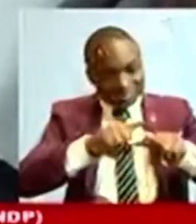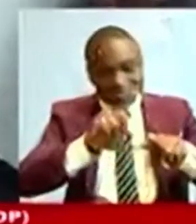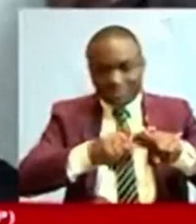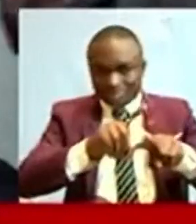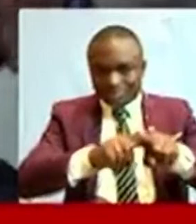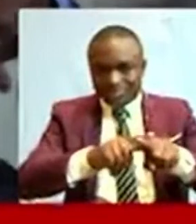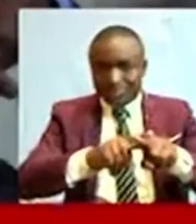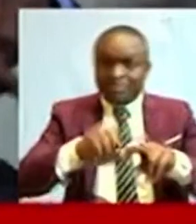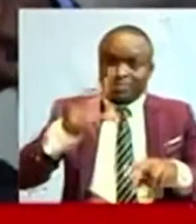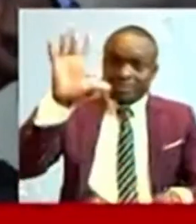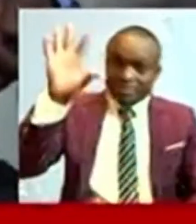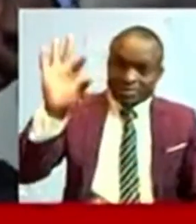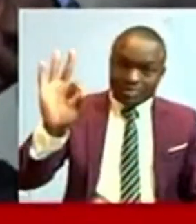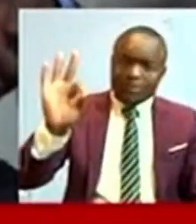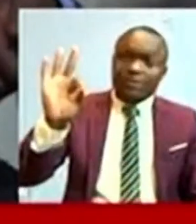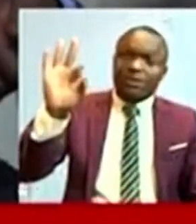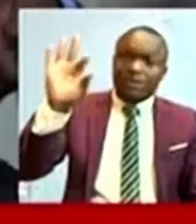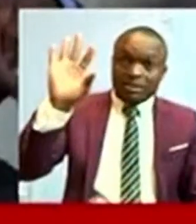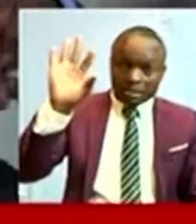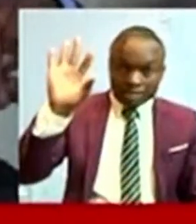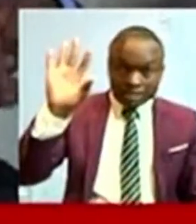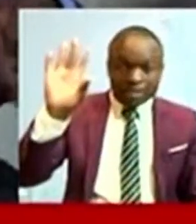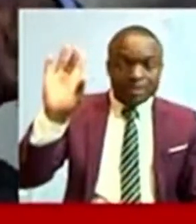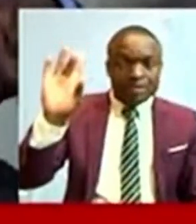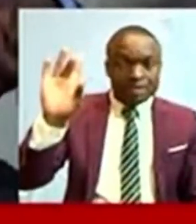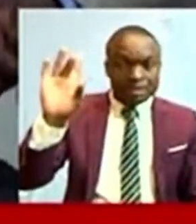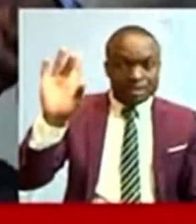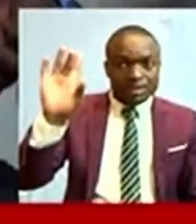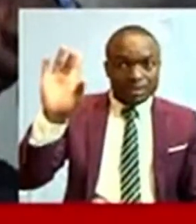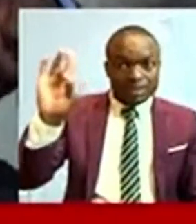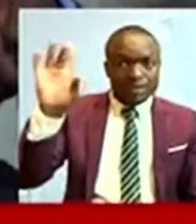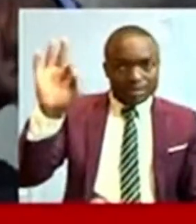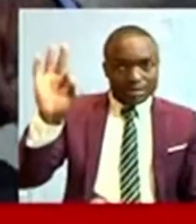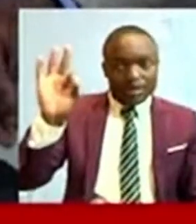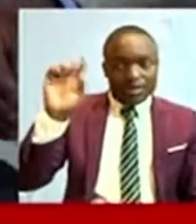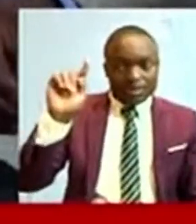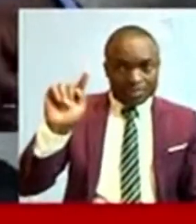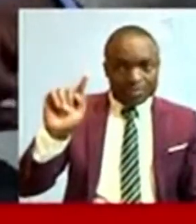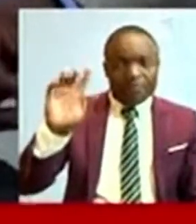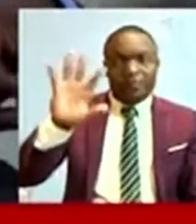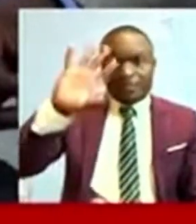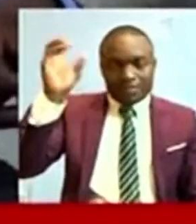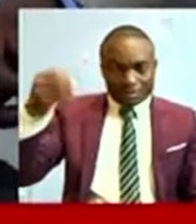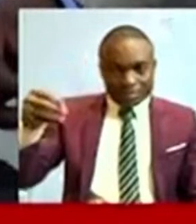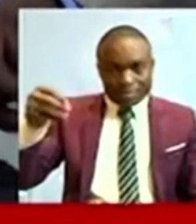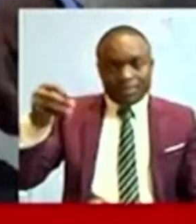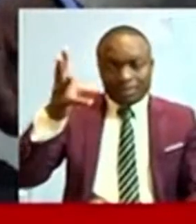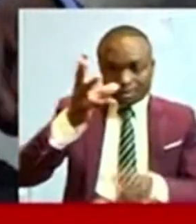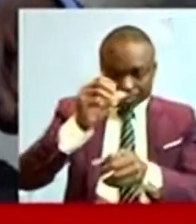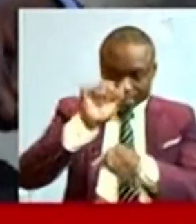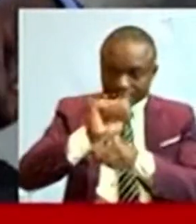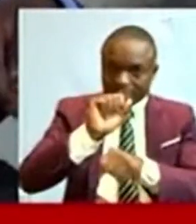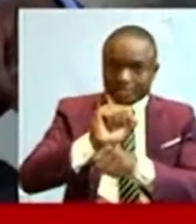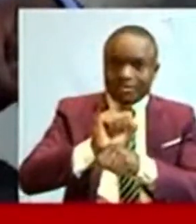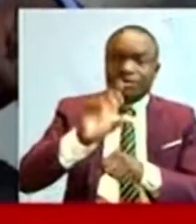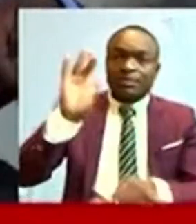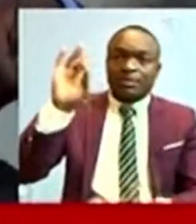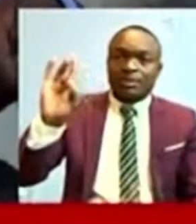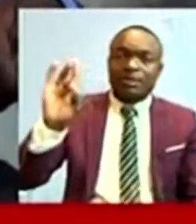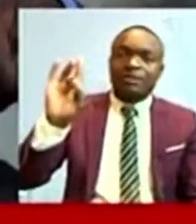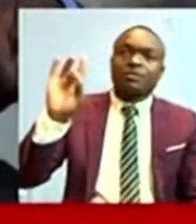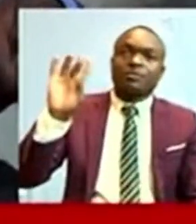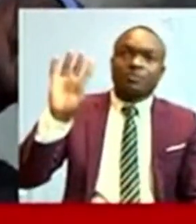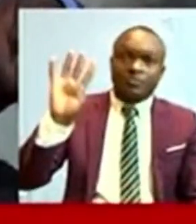at 89.5%. The performance was 84.4%. This indicator was